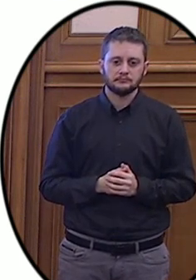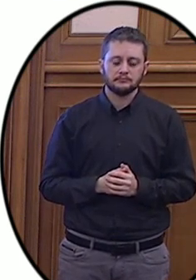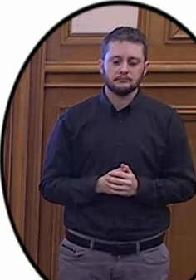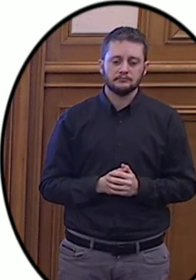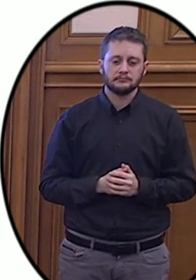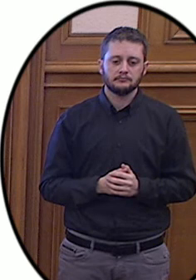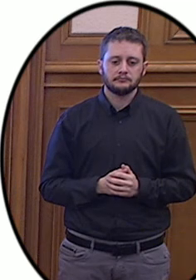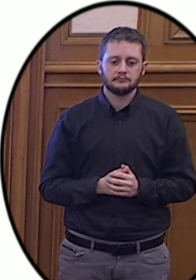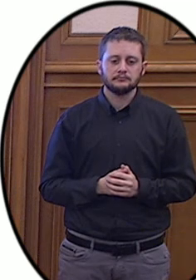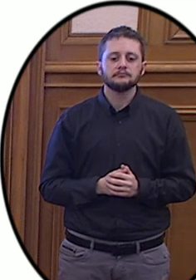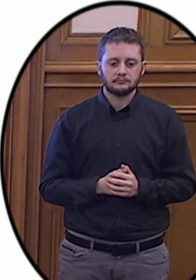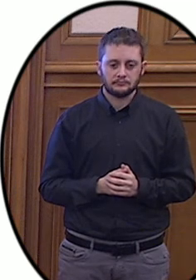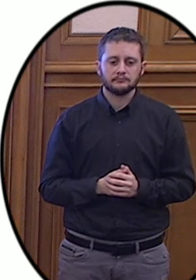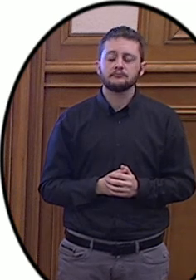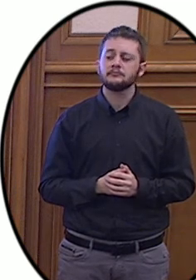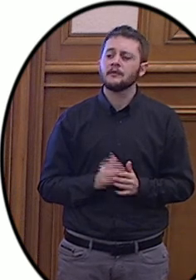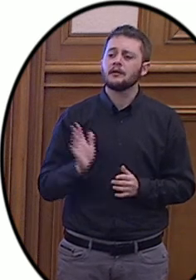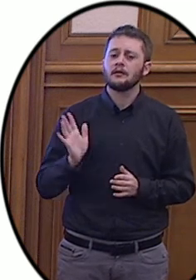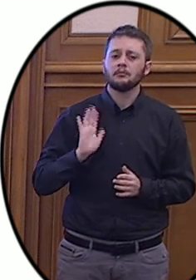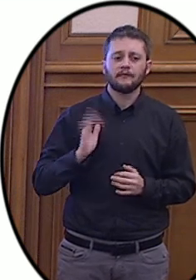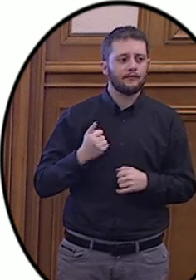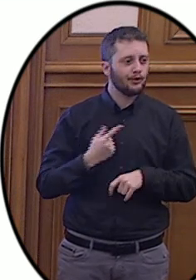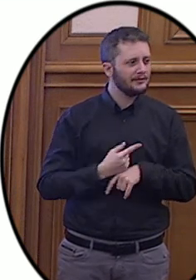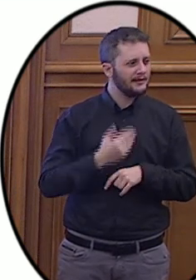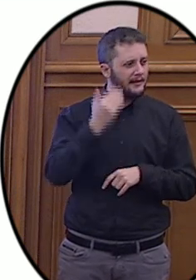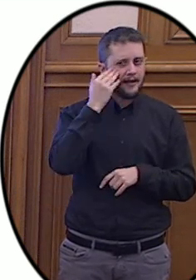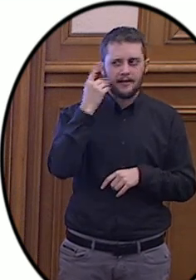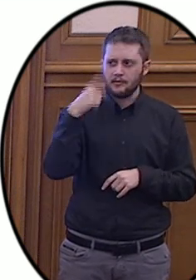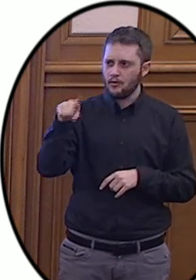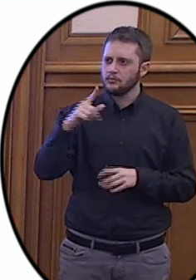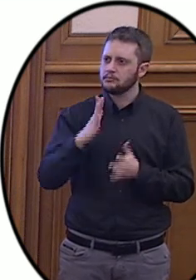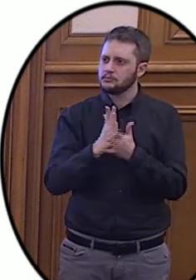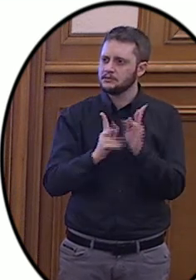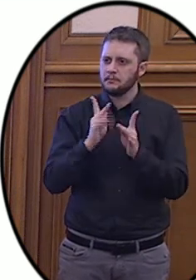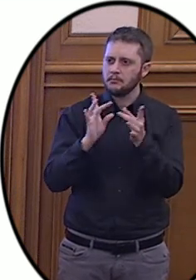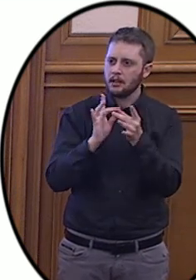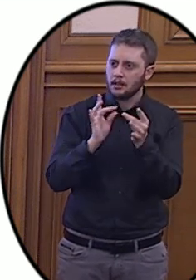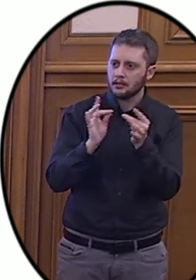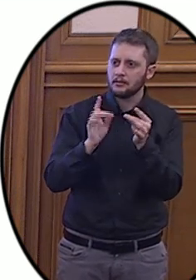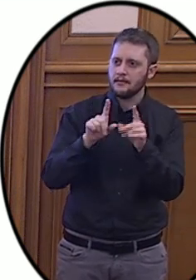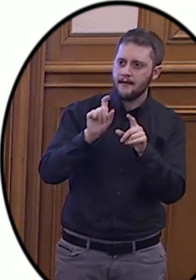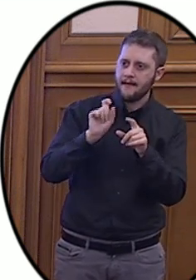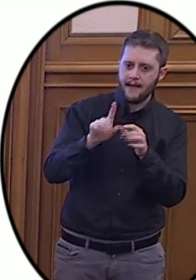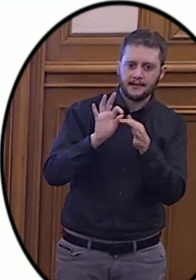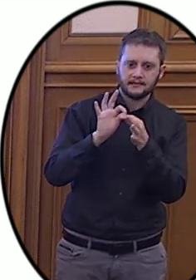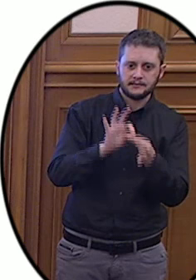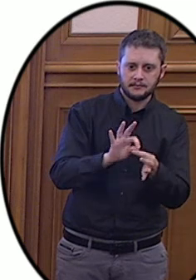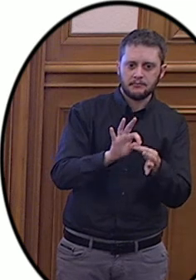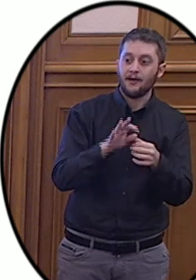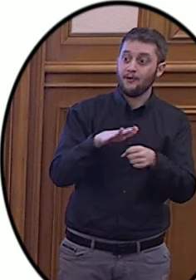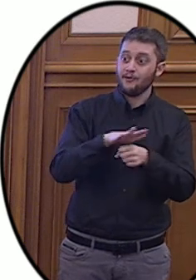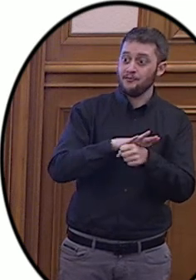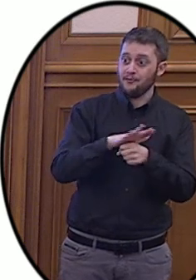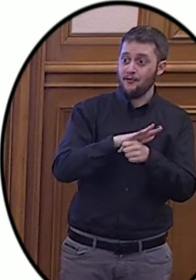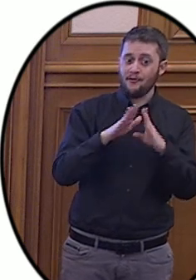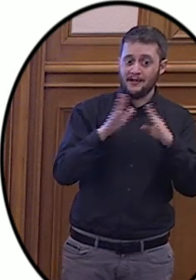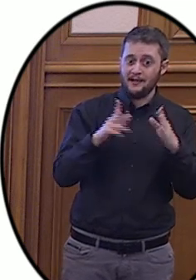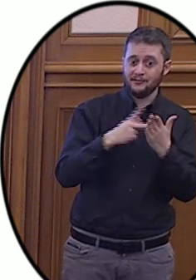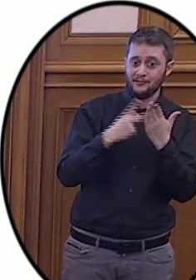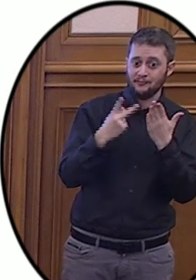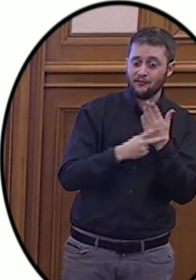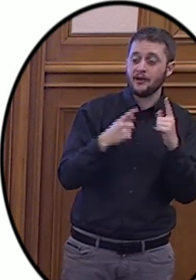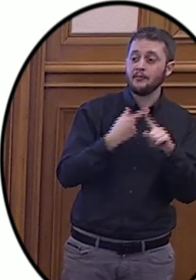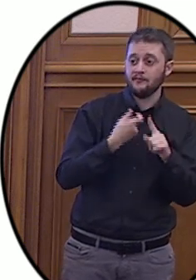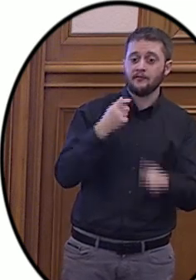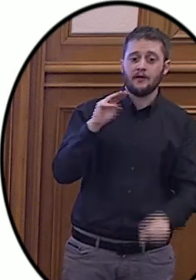In the earlier part of today's meeting, I know there were several questions about some of the local housing programs that are run by the